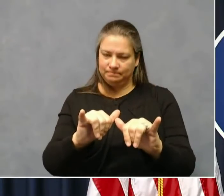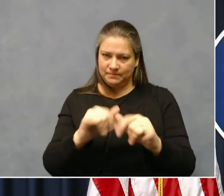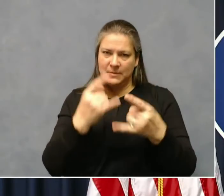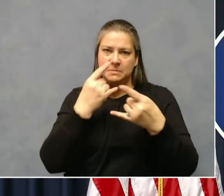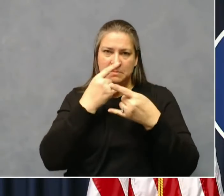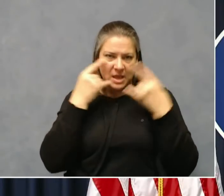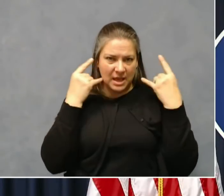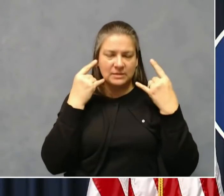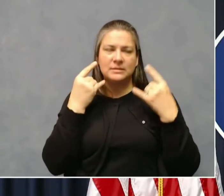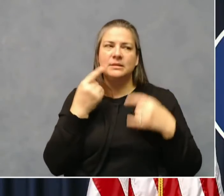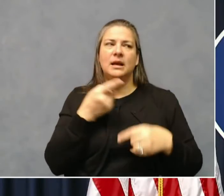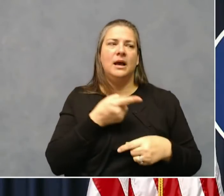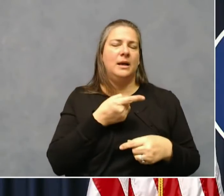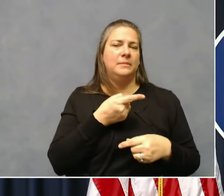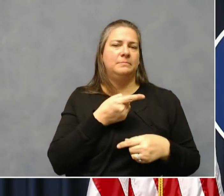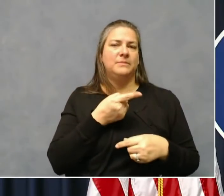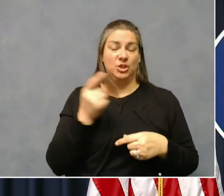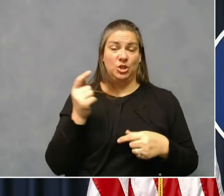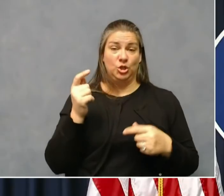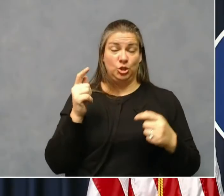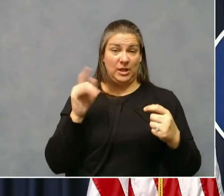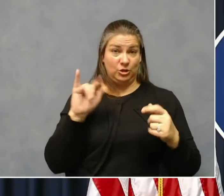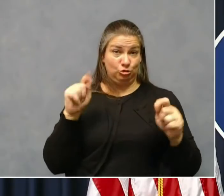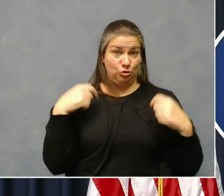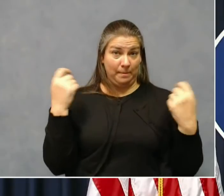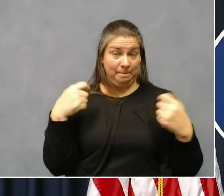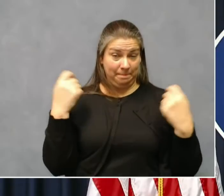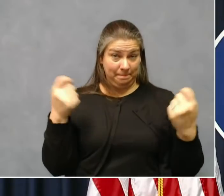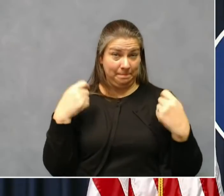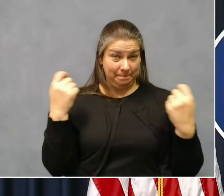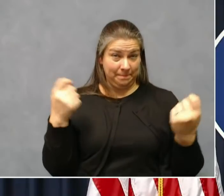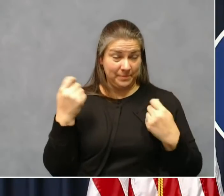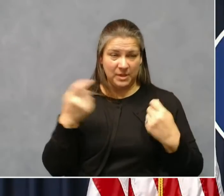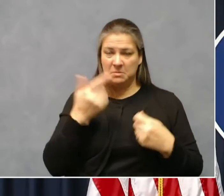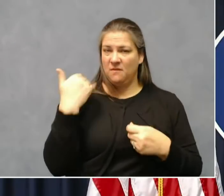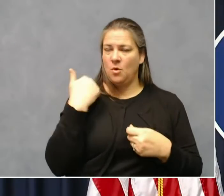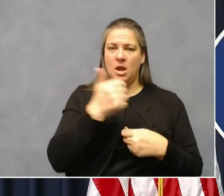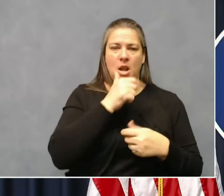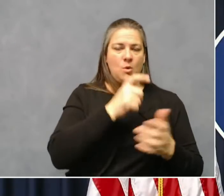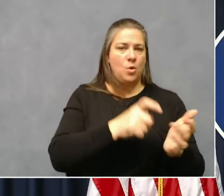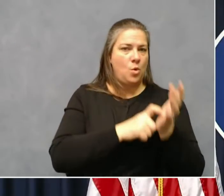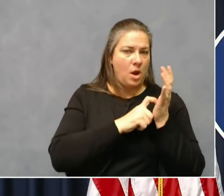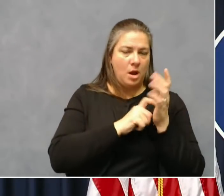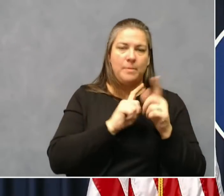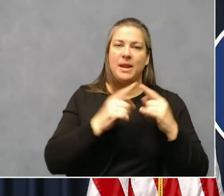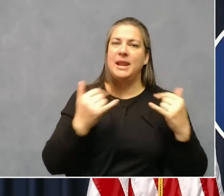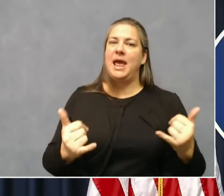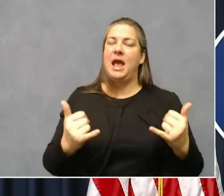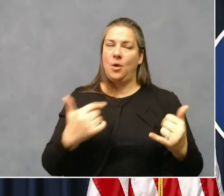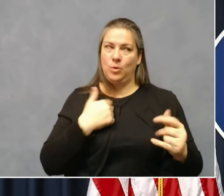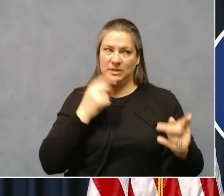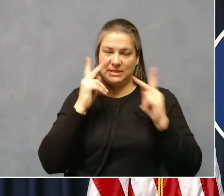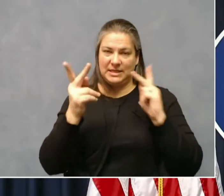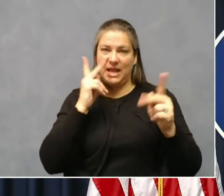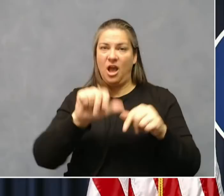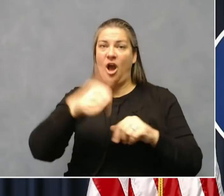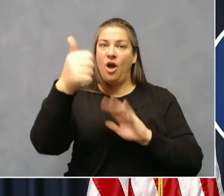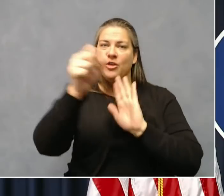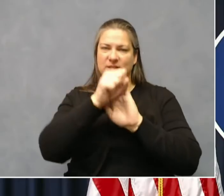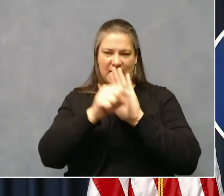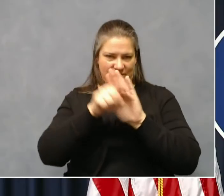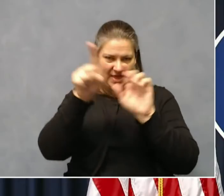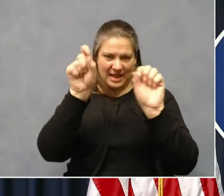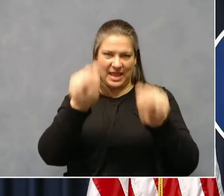were previously not required. But what we have seen in other states is that can be done